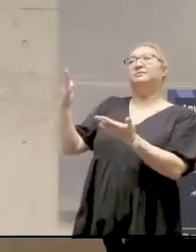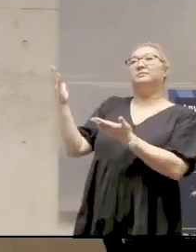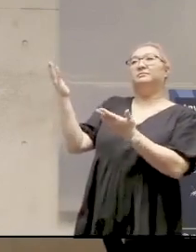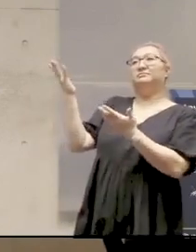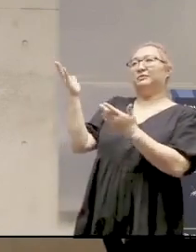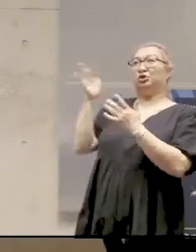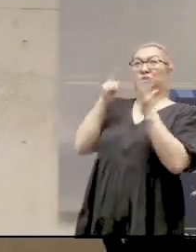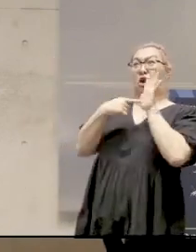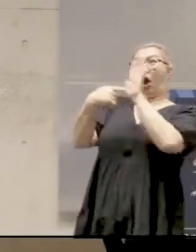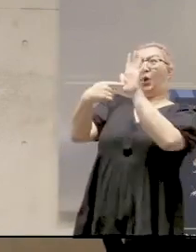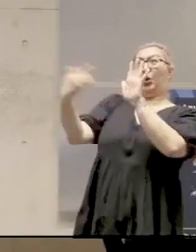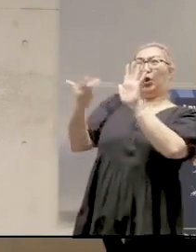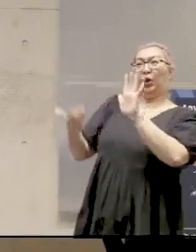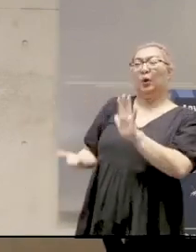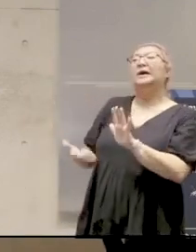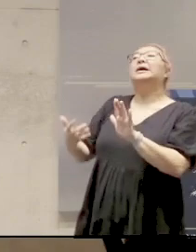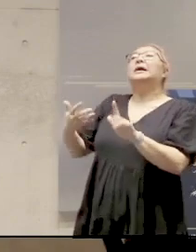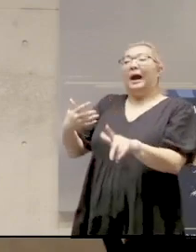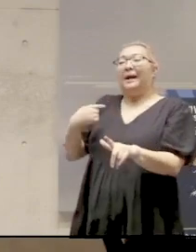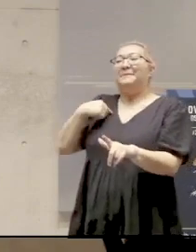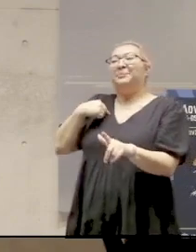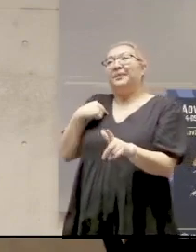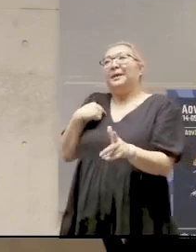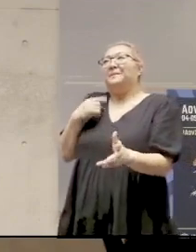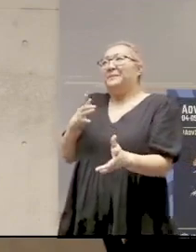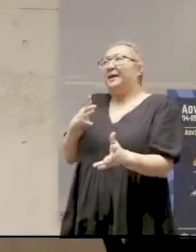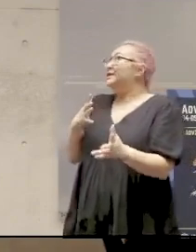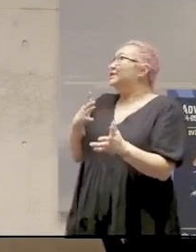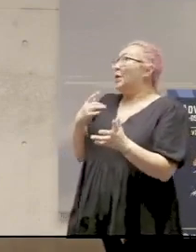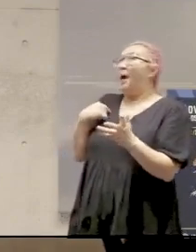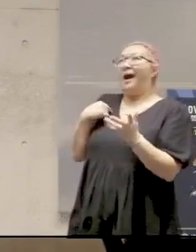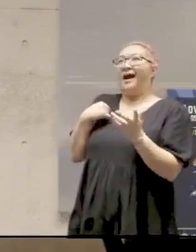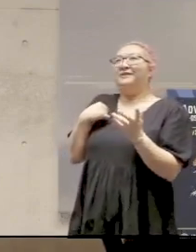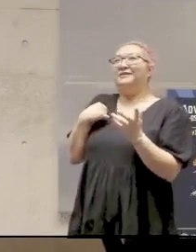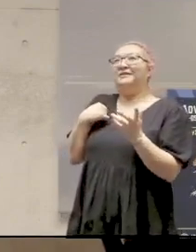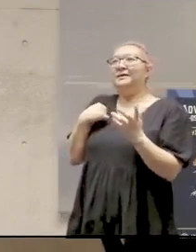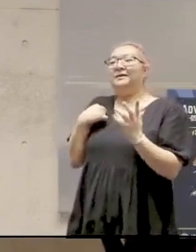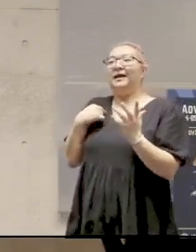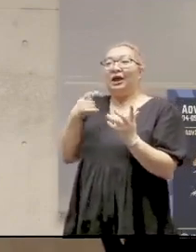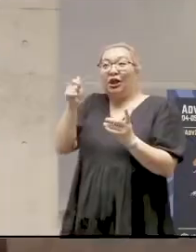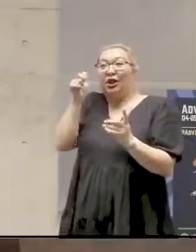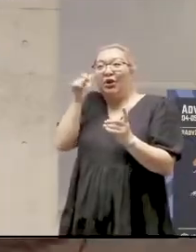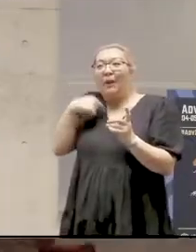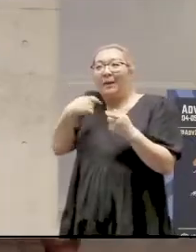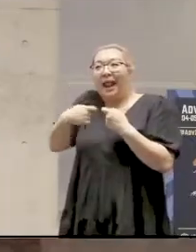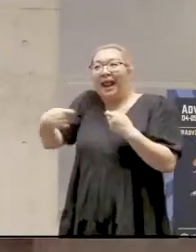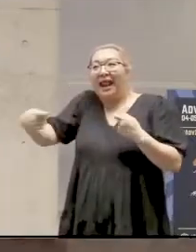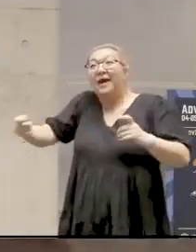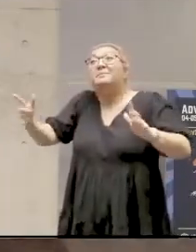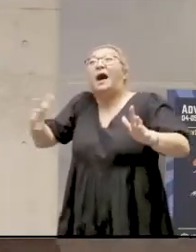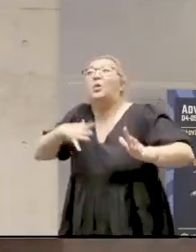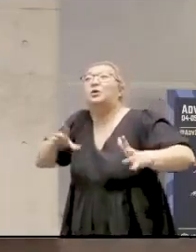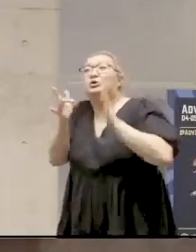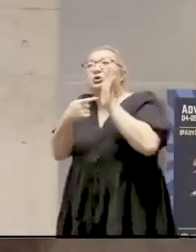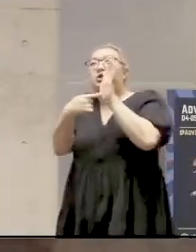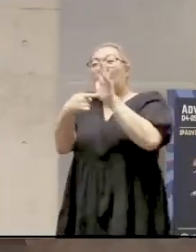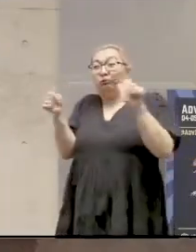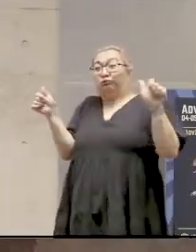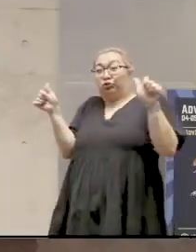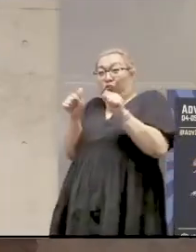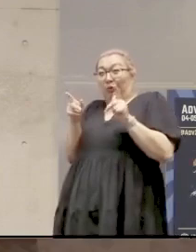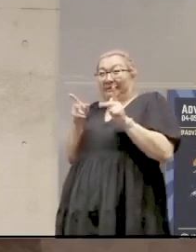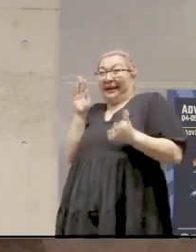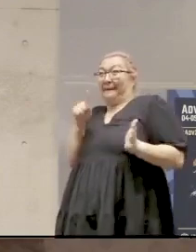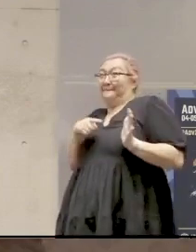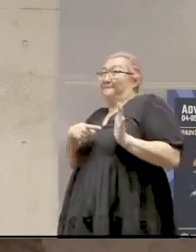good at, I left it down to one small clip. Yeah, I pretended I didn't know what your answer was going to be, but I think I've got it queued up